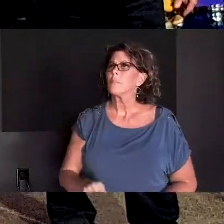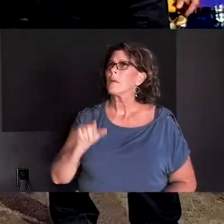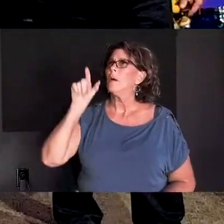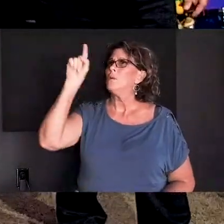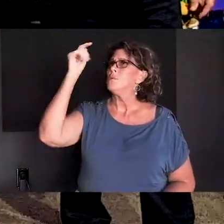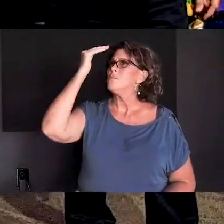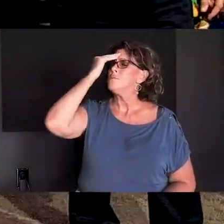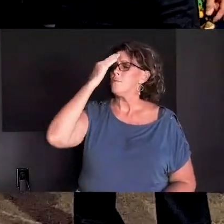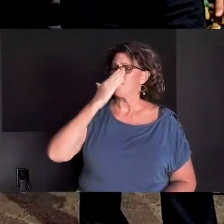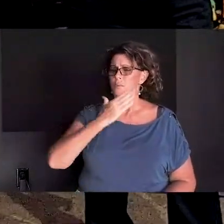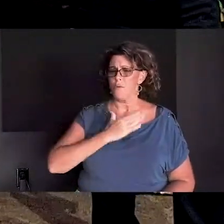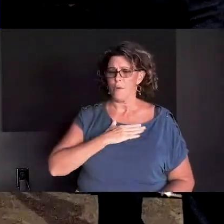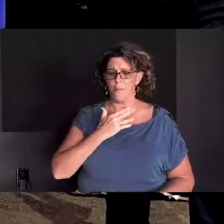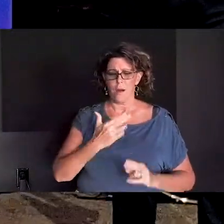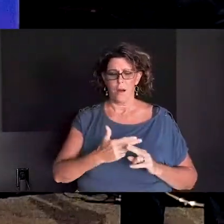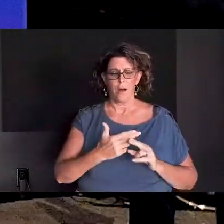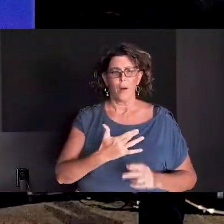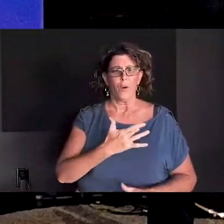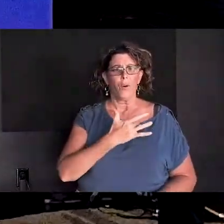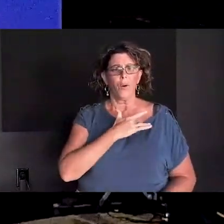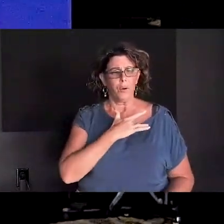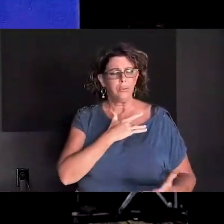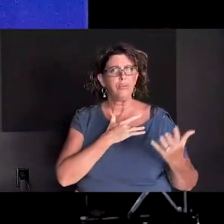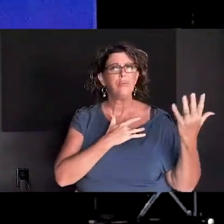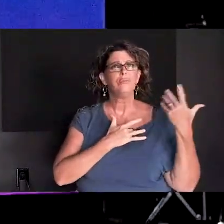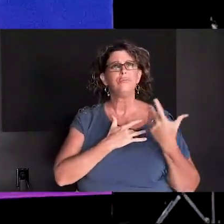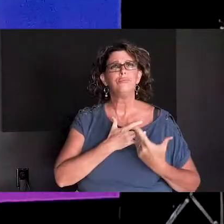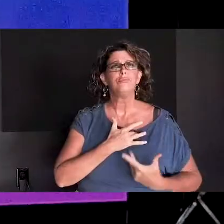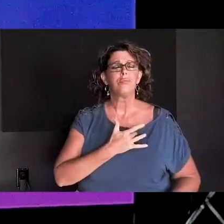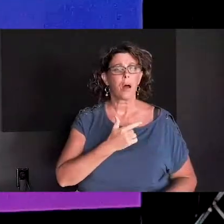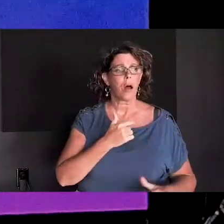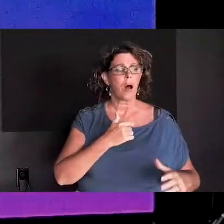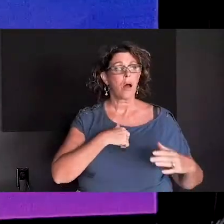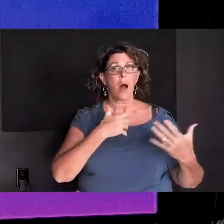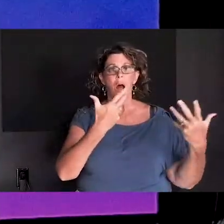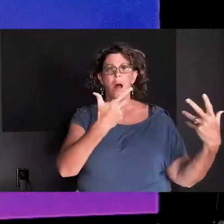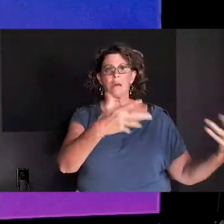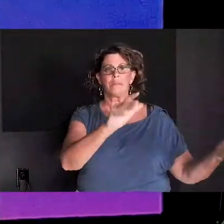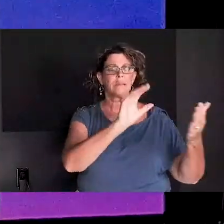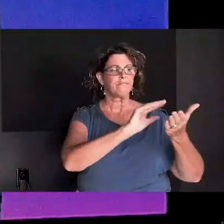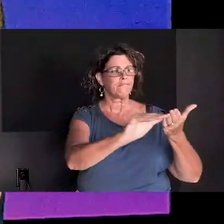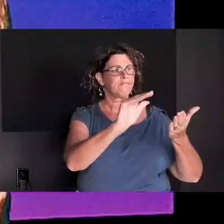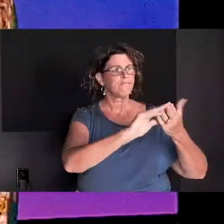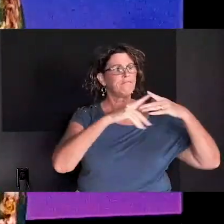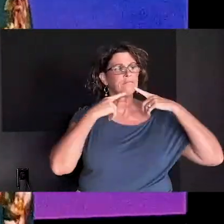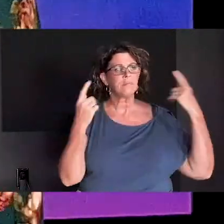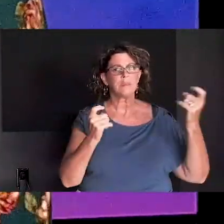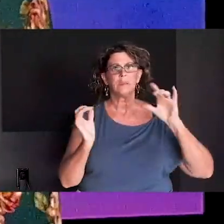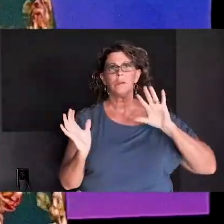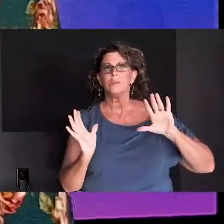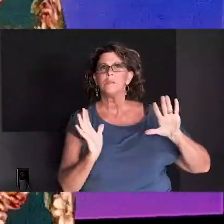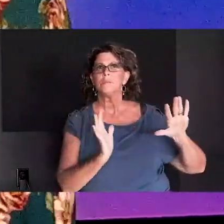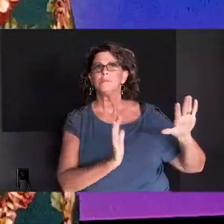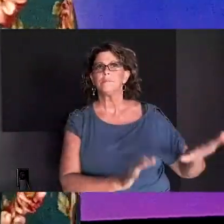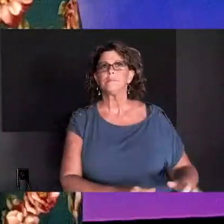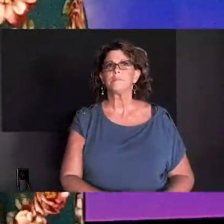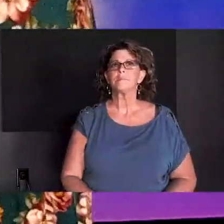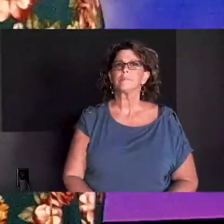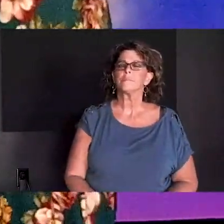You called my name, and I ran out of that grave,